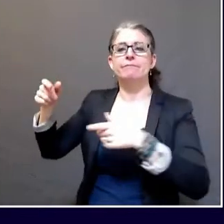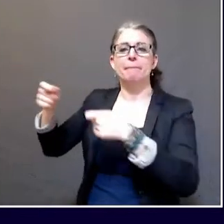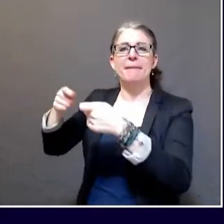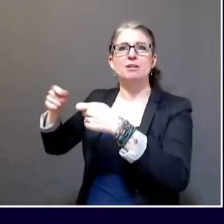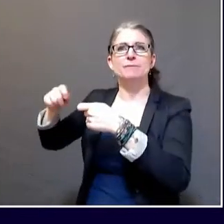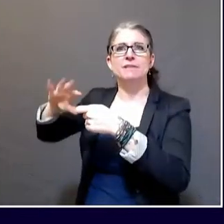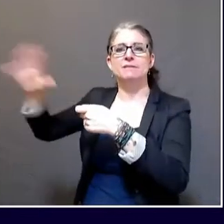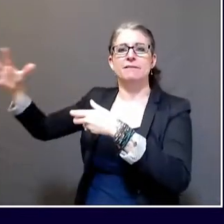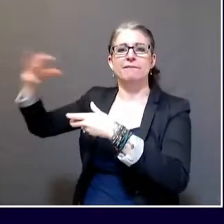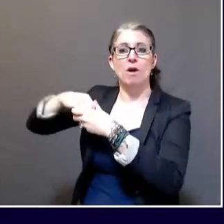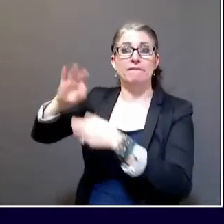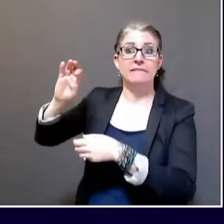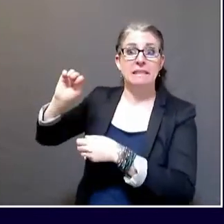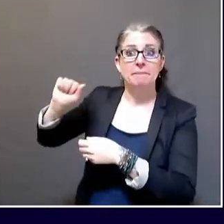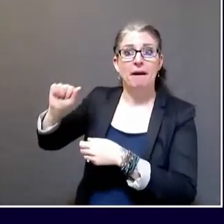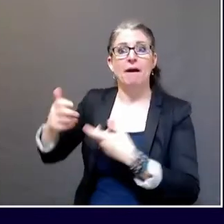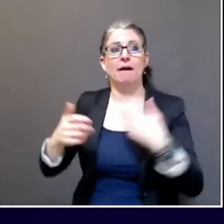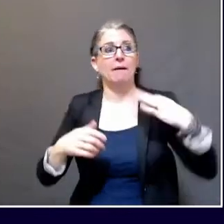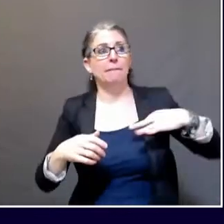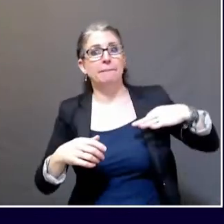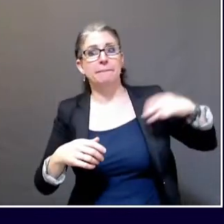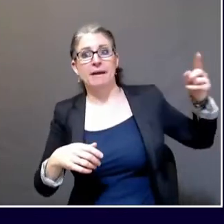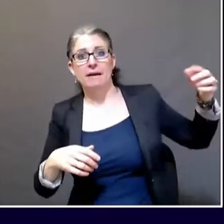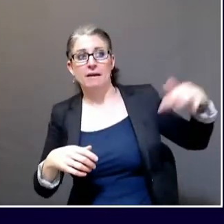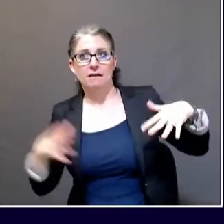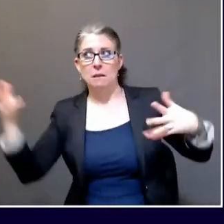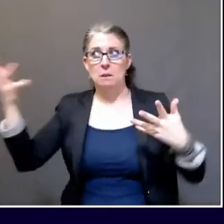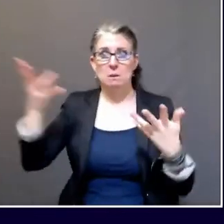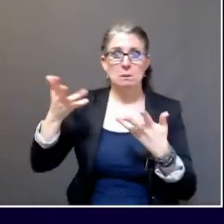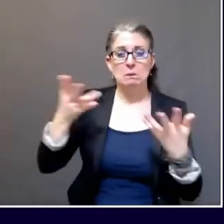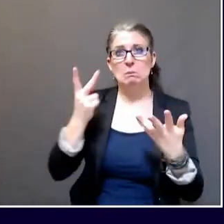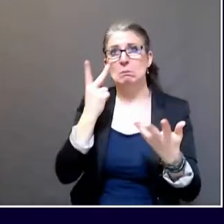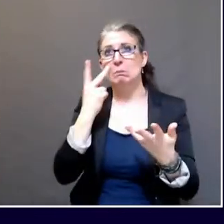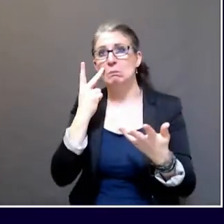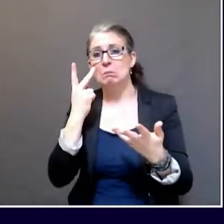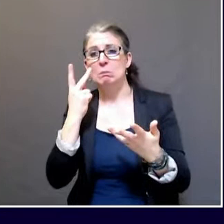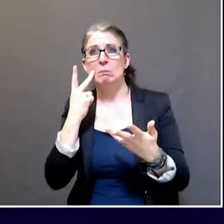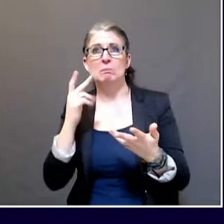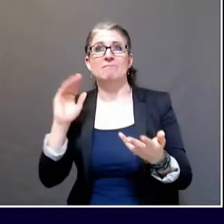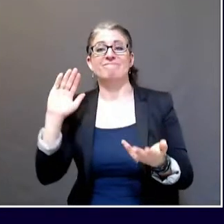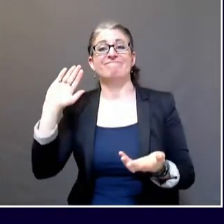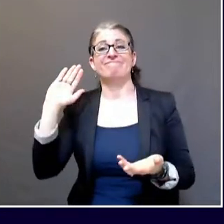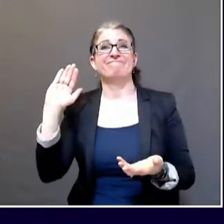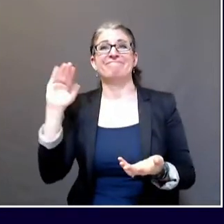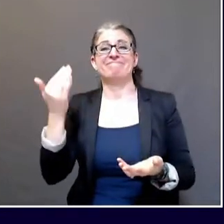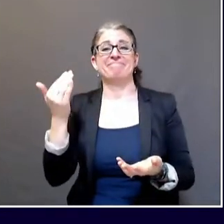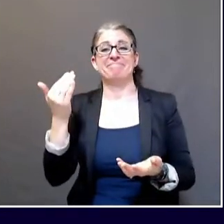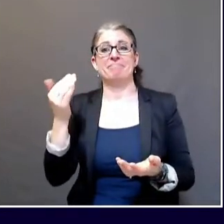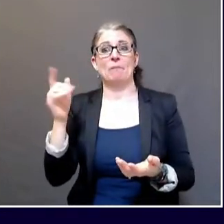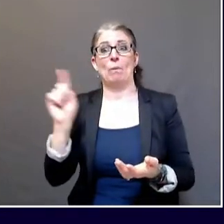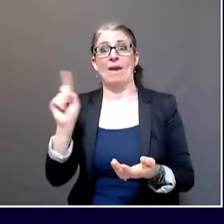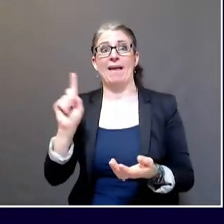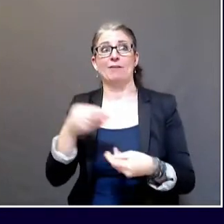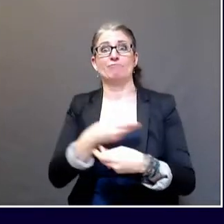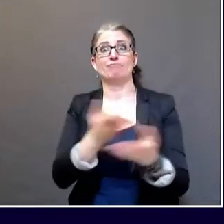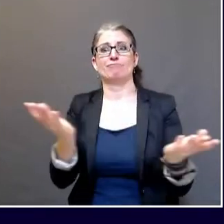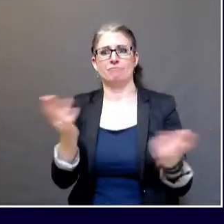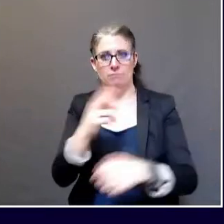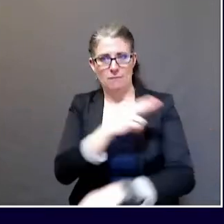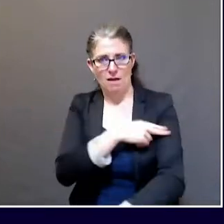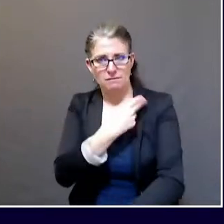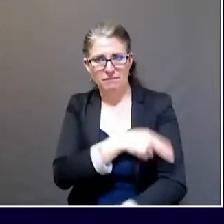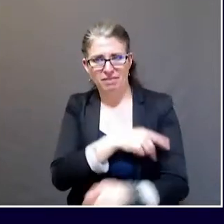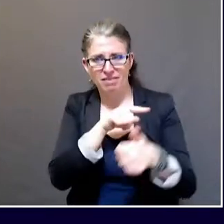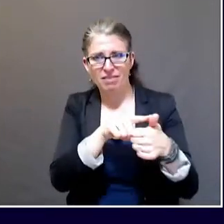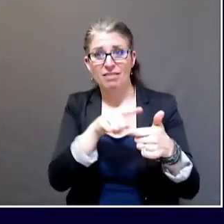plan is kind of disjointed with hospitals, pharmacies, and ambulance services all trying to vaccinate different groups of people within the same county. And so I just wondered